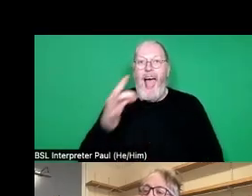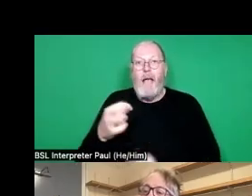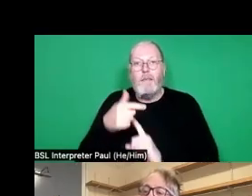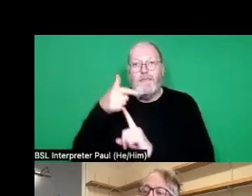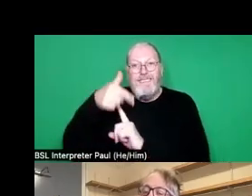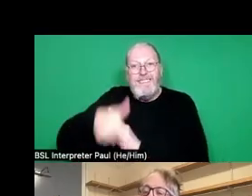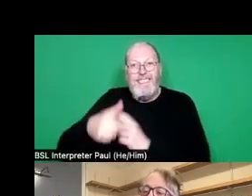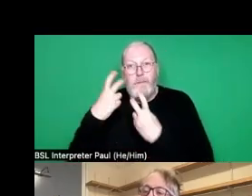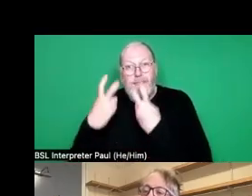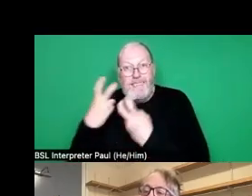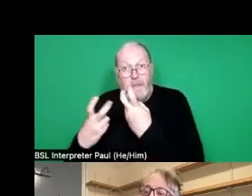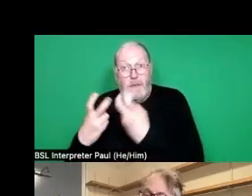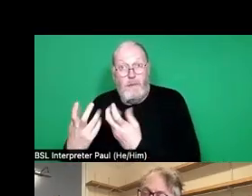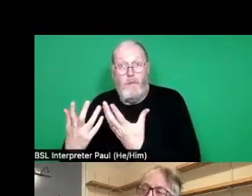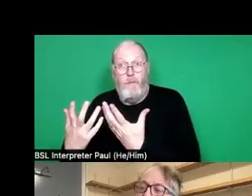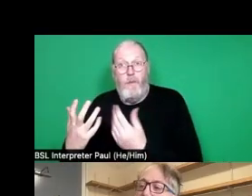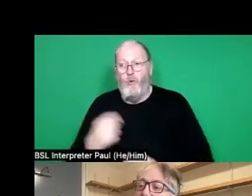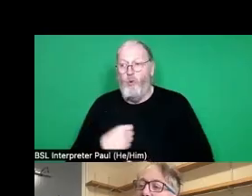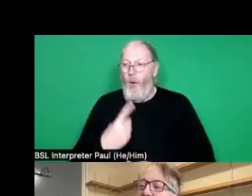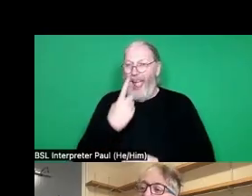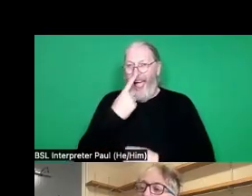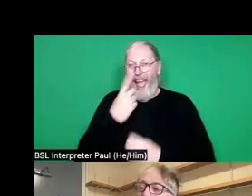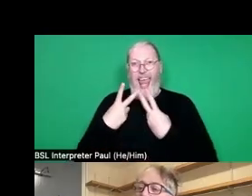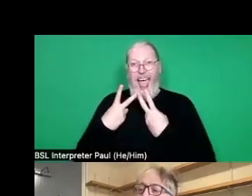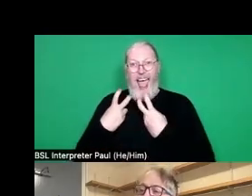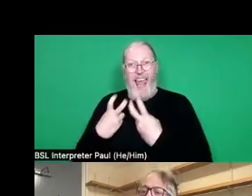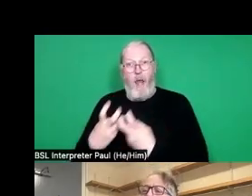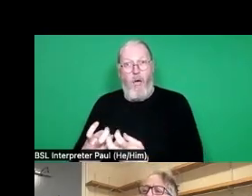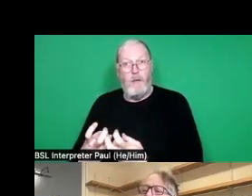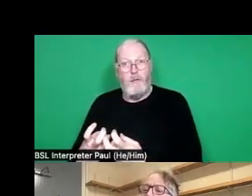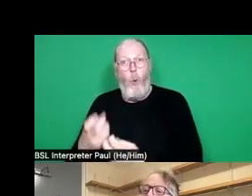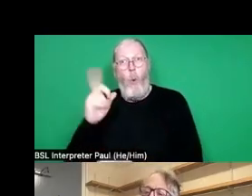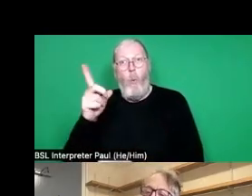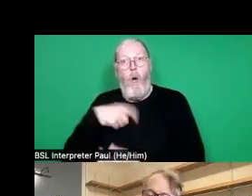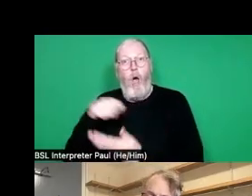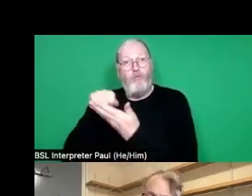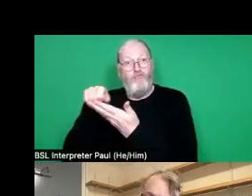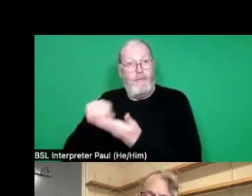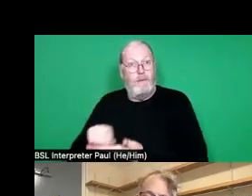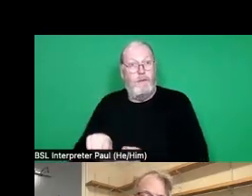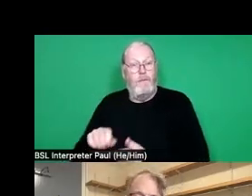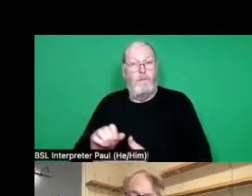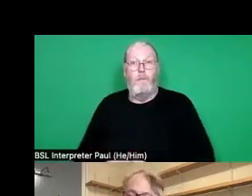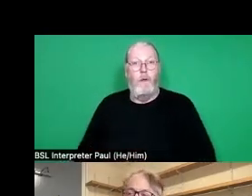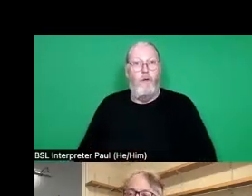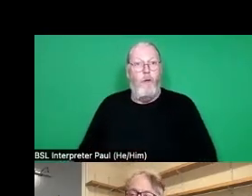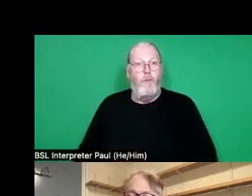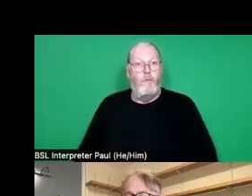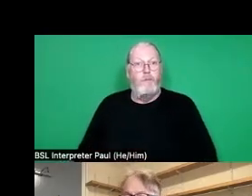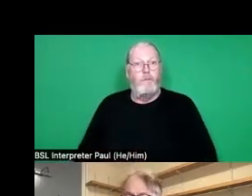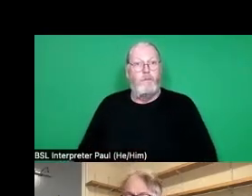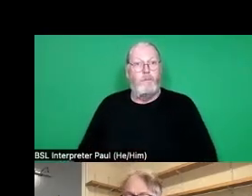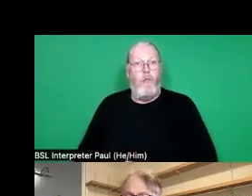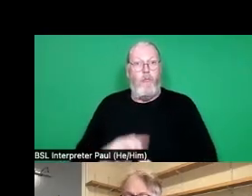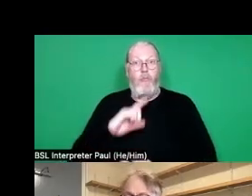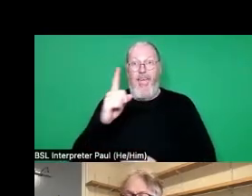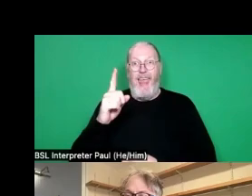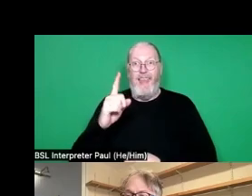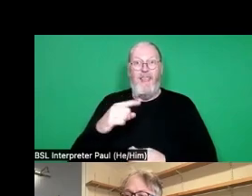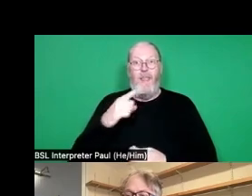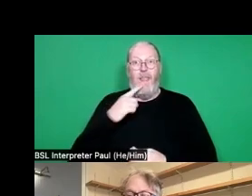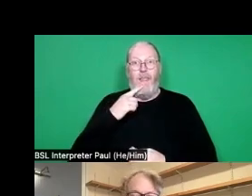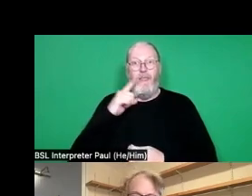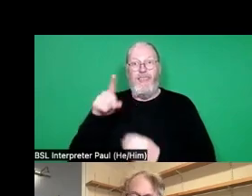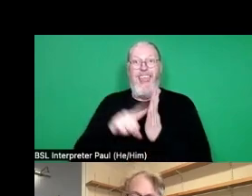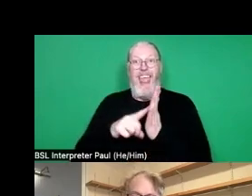analyze what I'd written in more detail. And it really goes to town, as is the habit of these